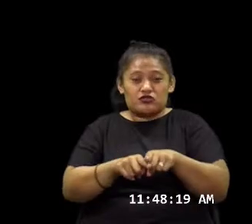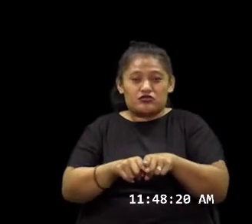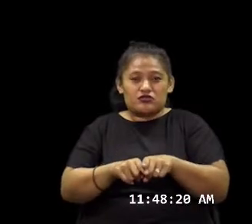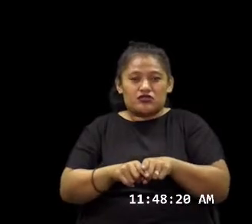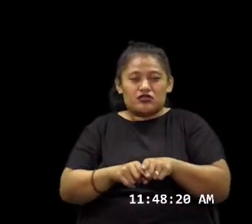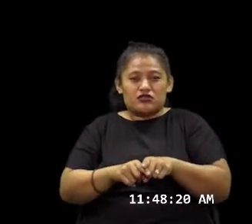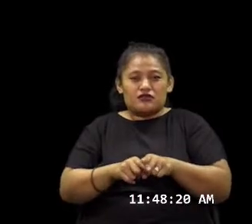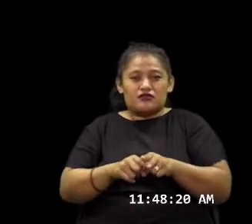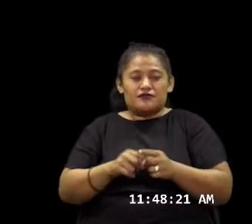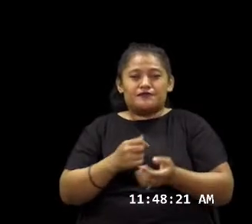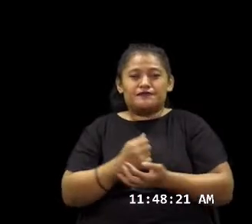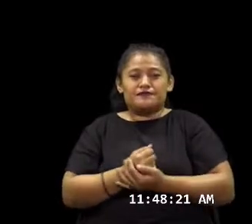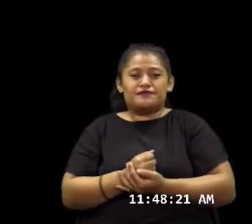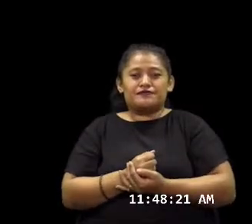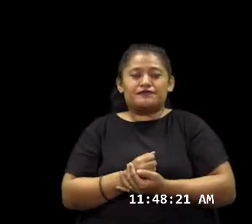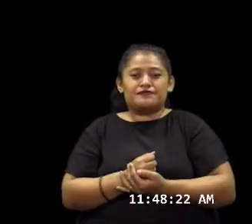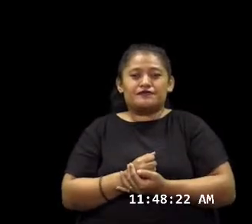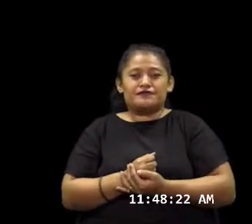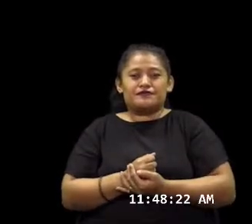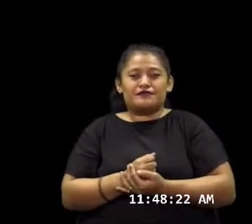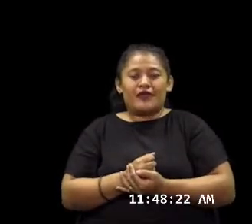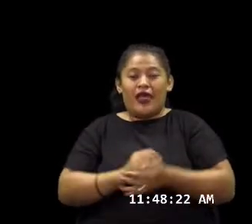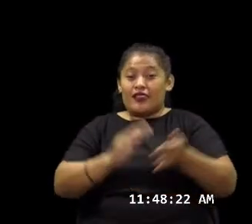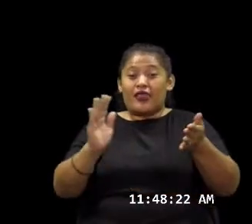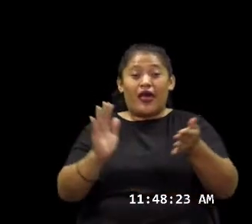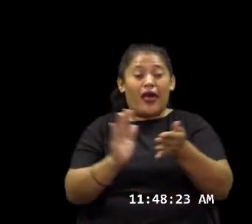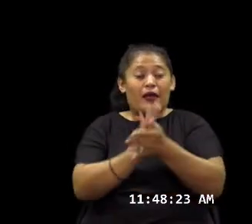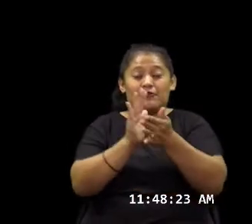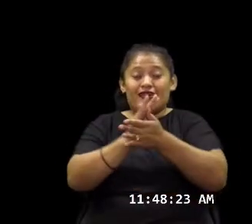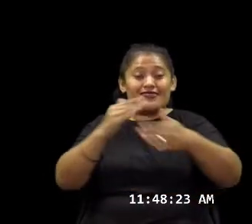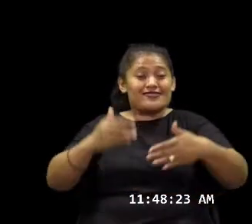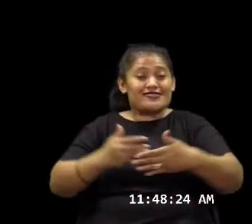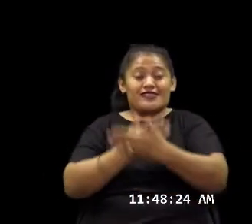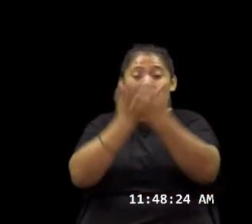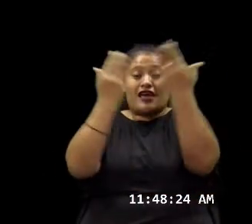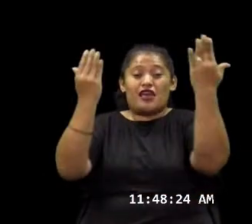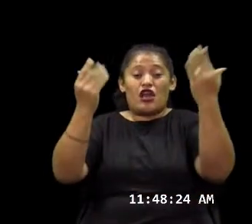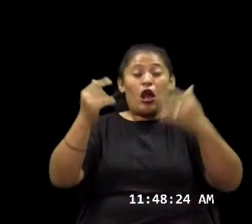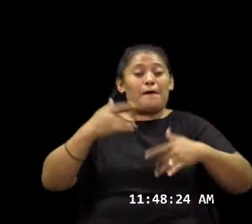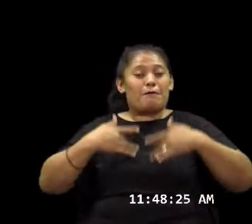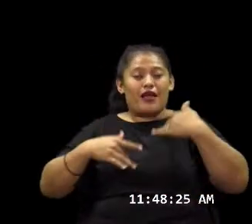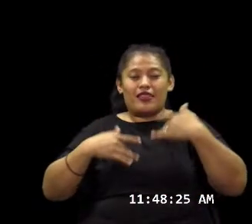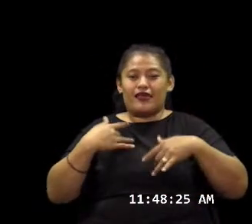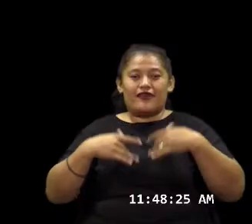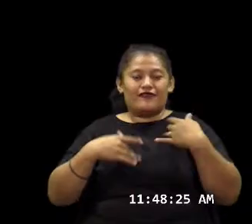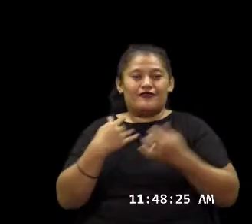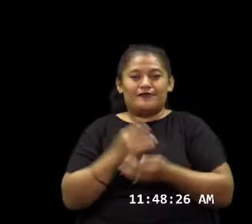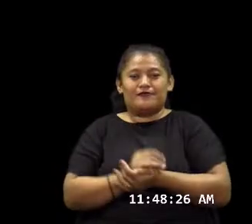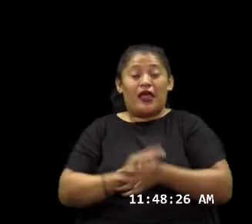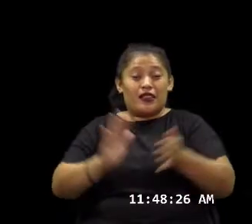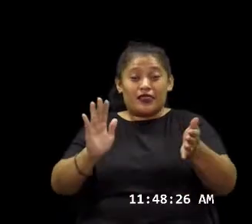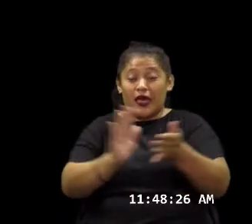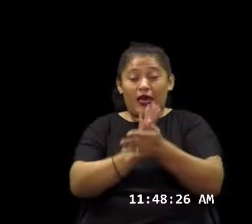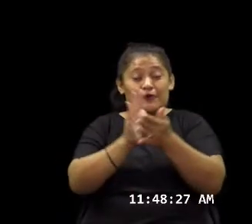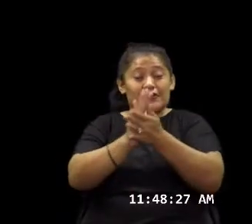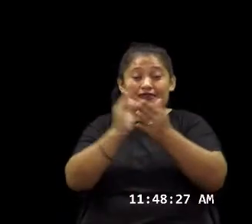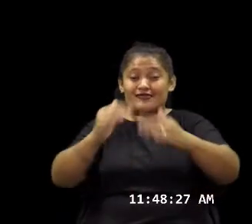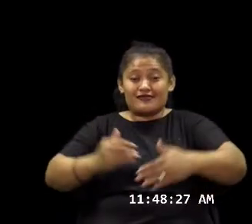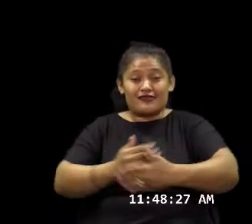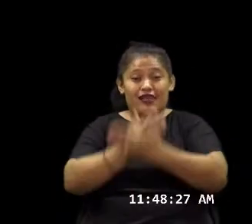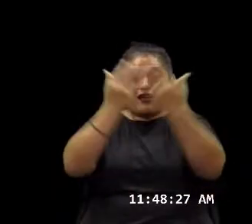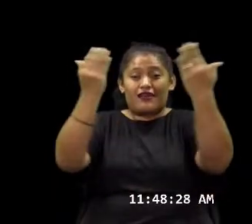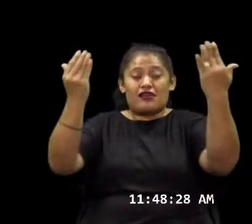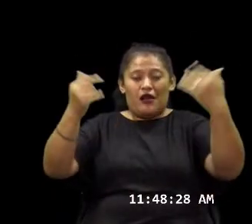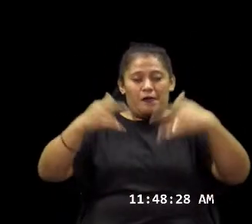Your chosen topic is the happiest day of my life. The happiest day